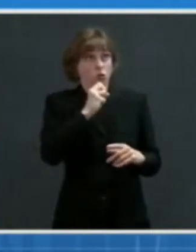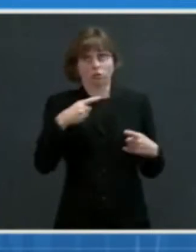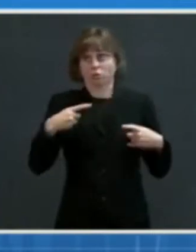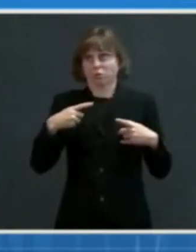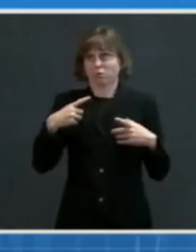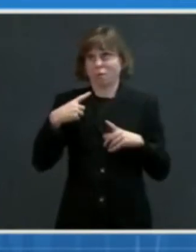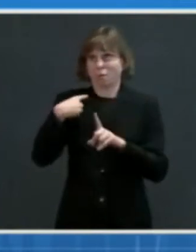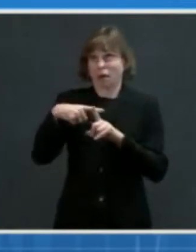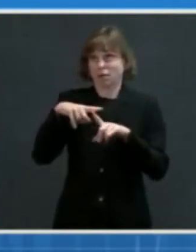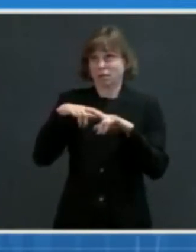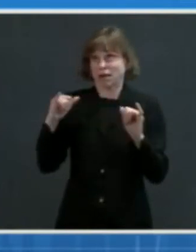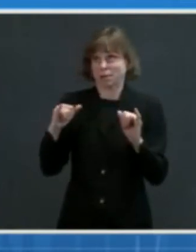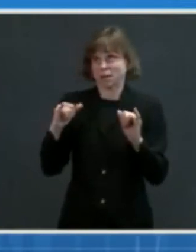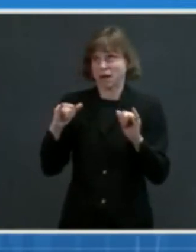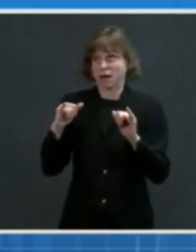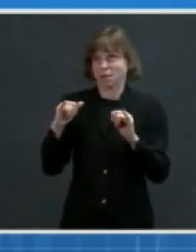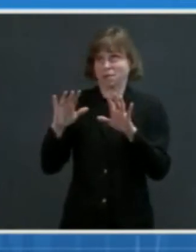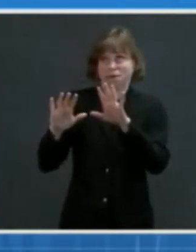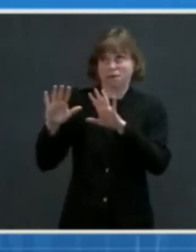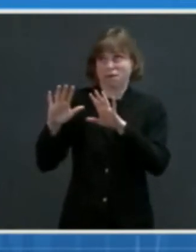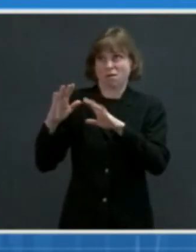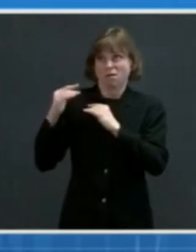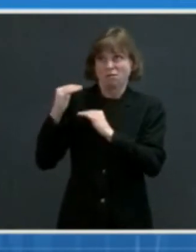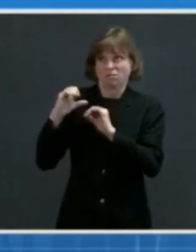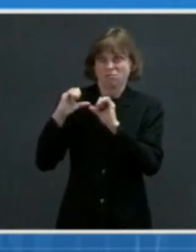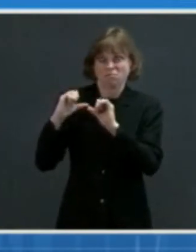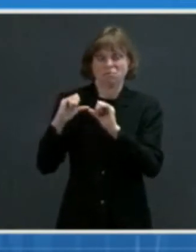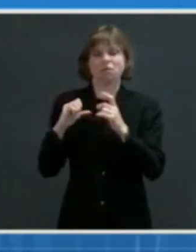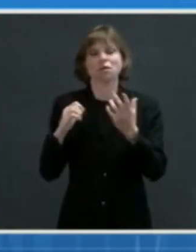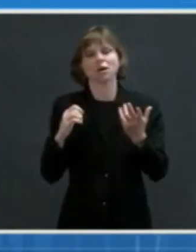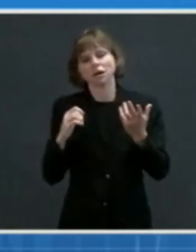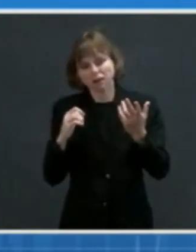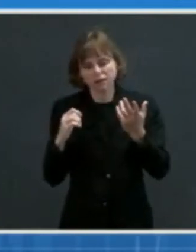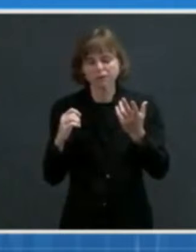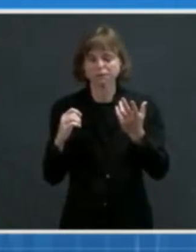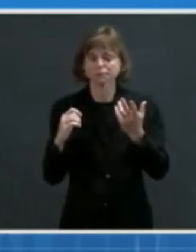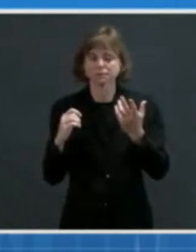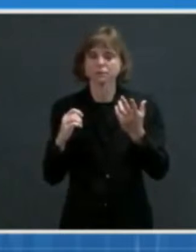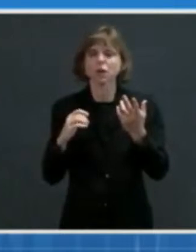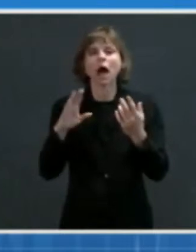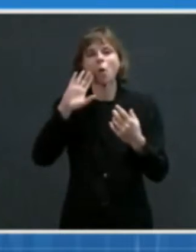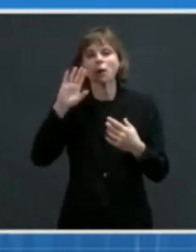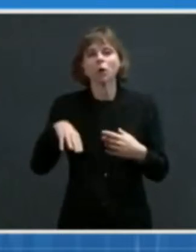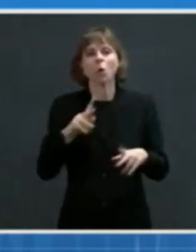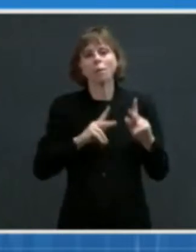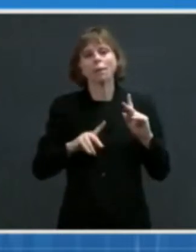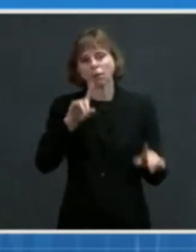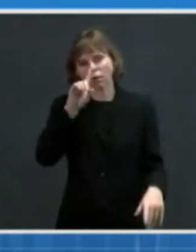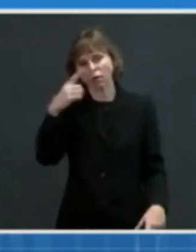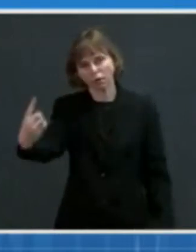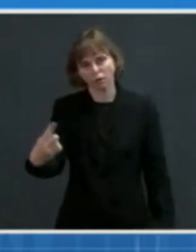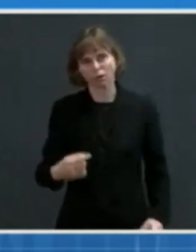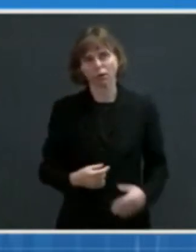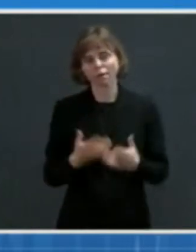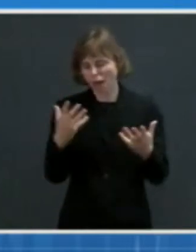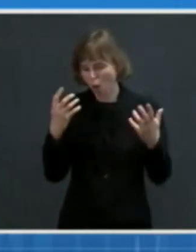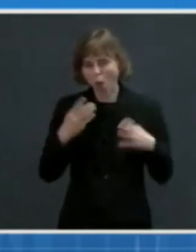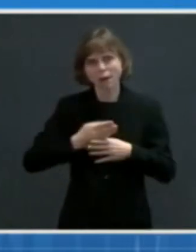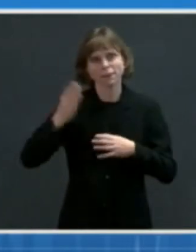and the acceleration of vaccines. We know, as Dr. Walensky said, that people are tired and eager for this to be